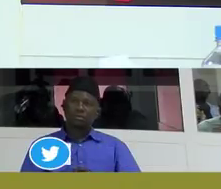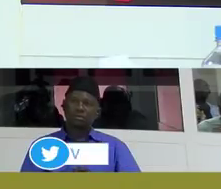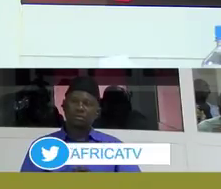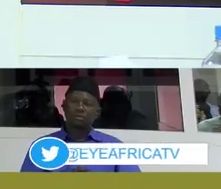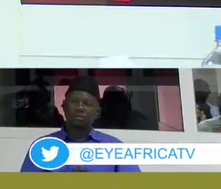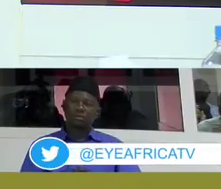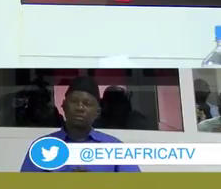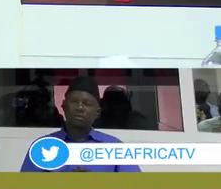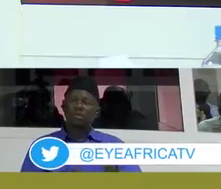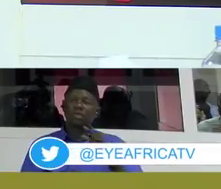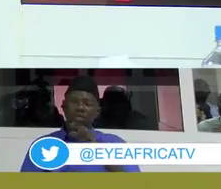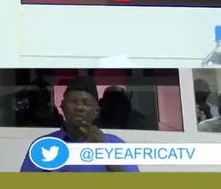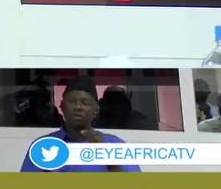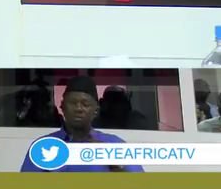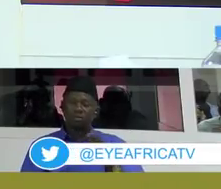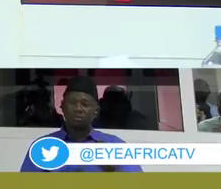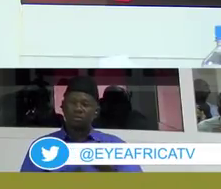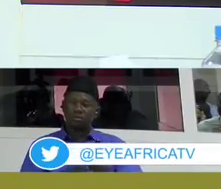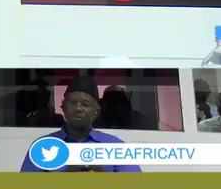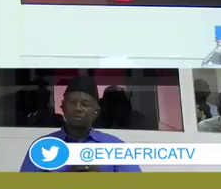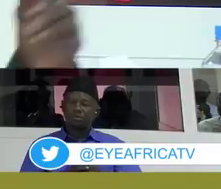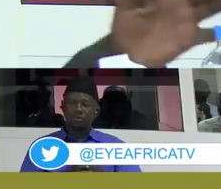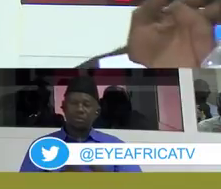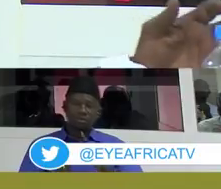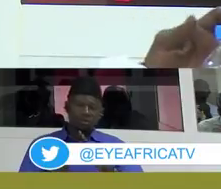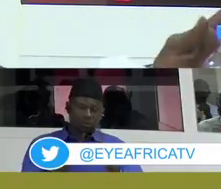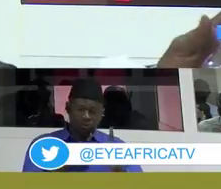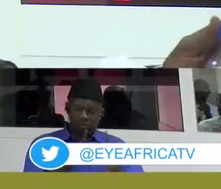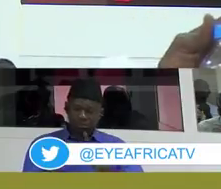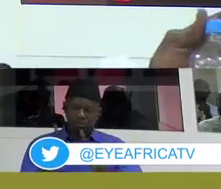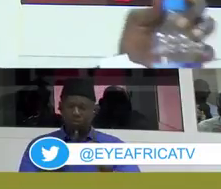is renowned for debates